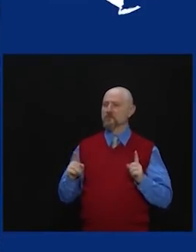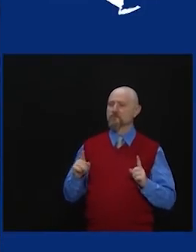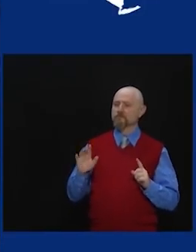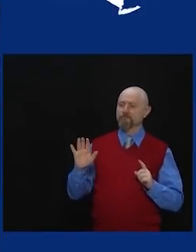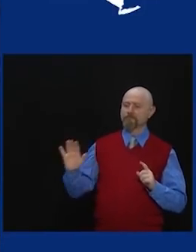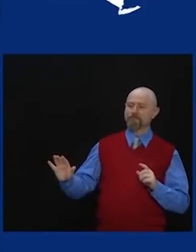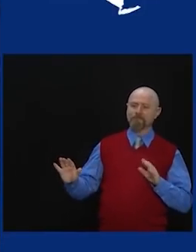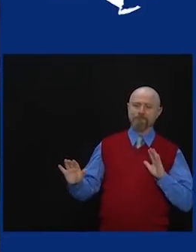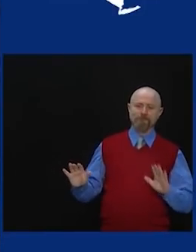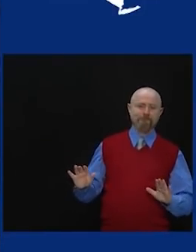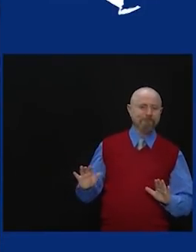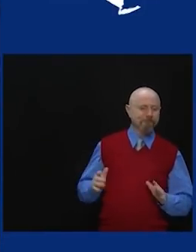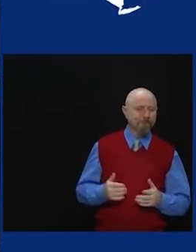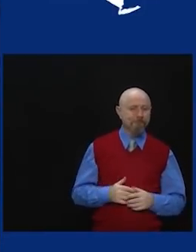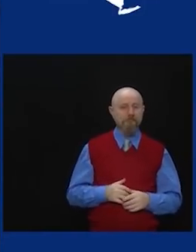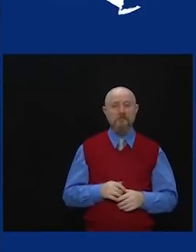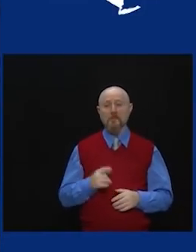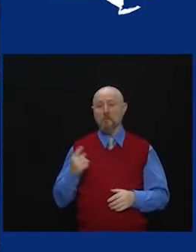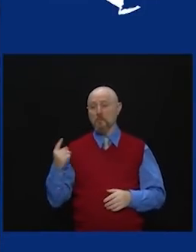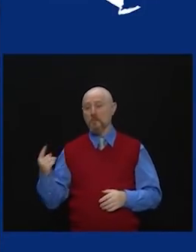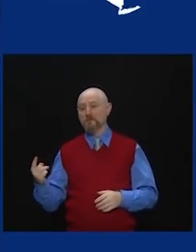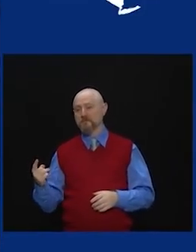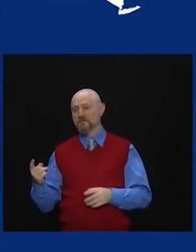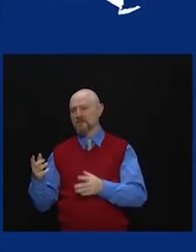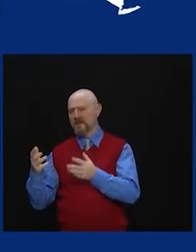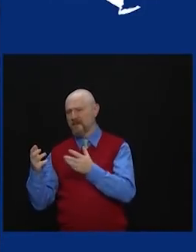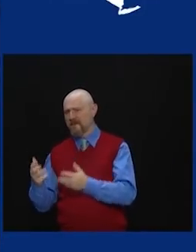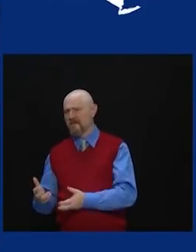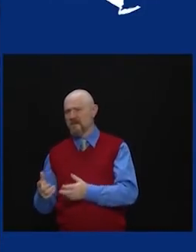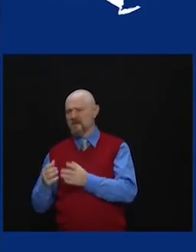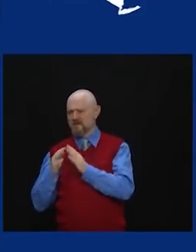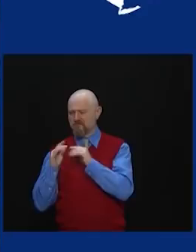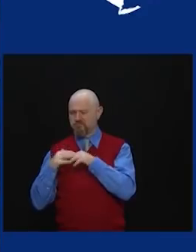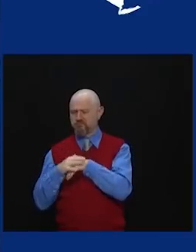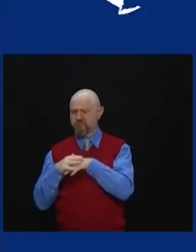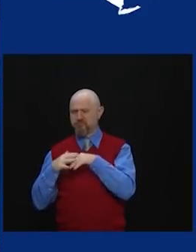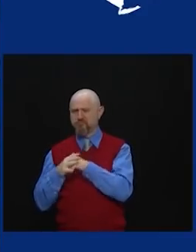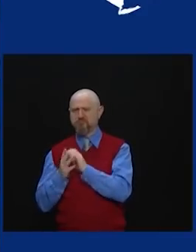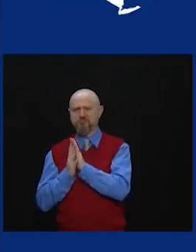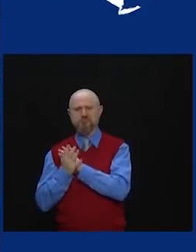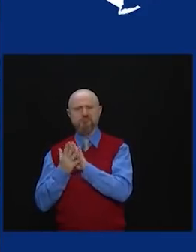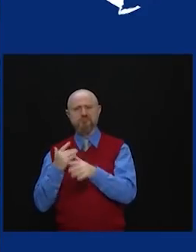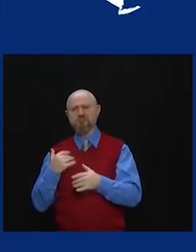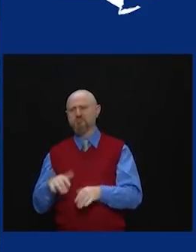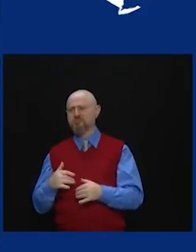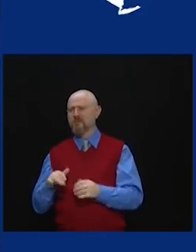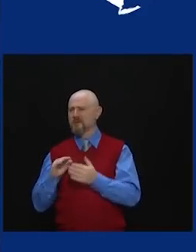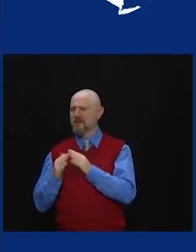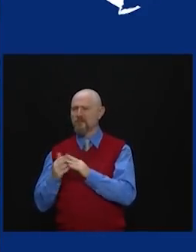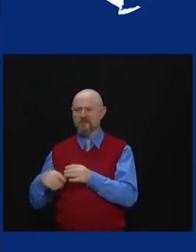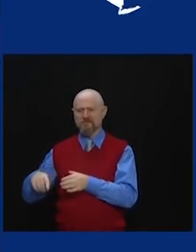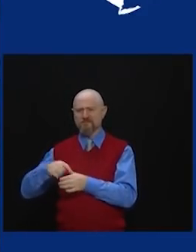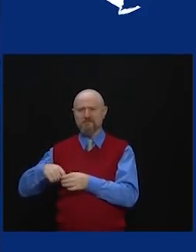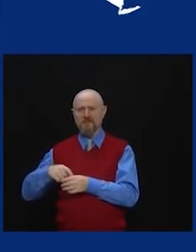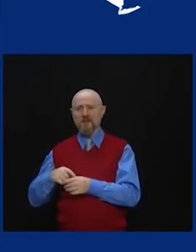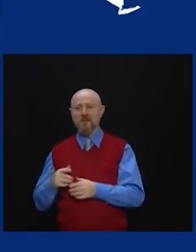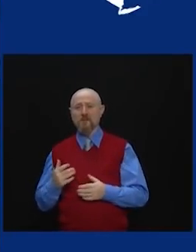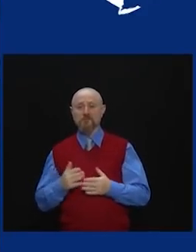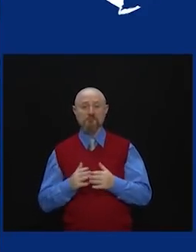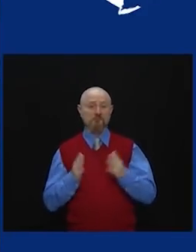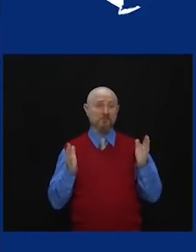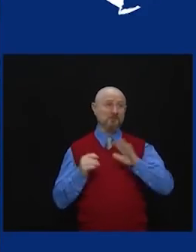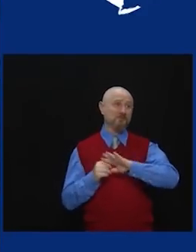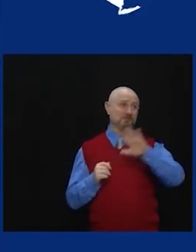densely populated metropolitan area and many other parts of the state. That's why I feel very comfortable with the mandate that I put in place that